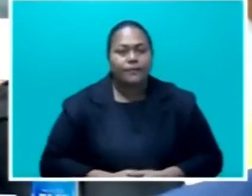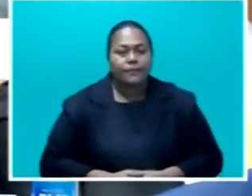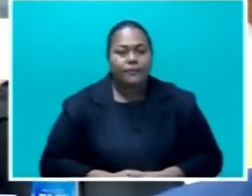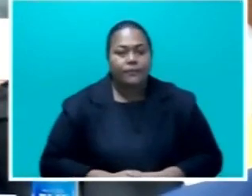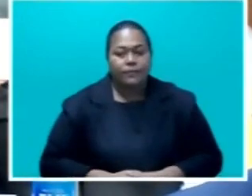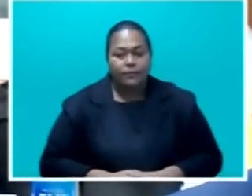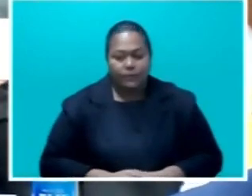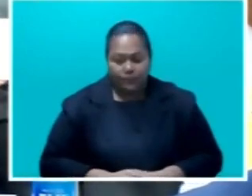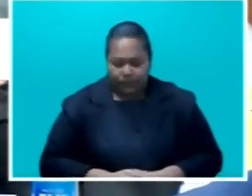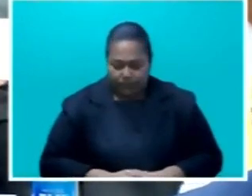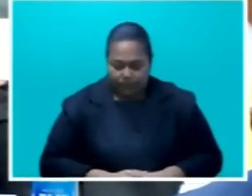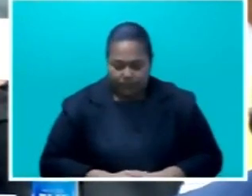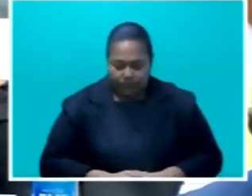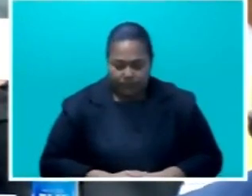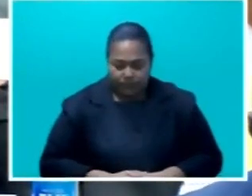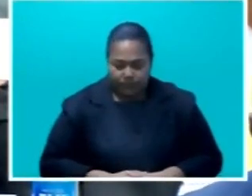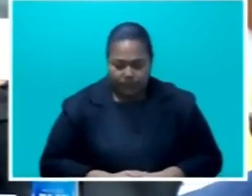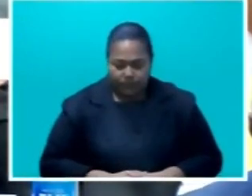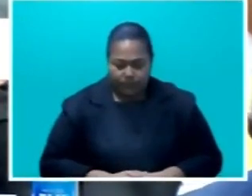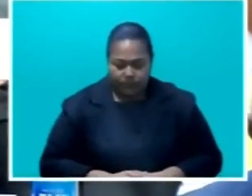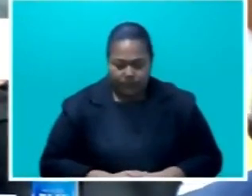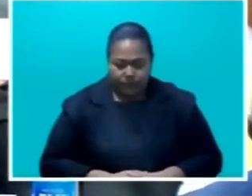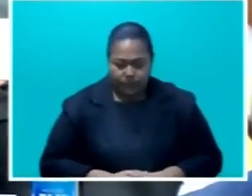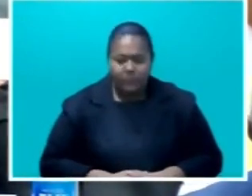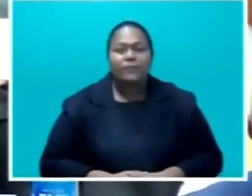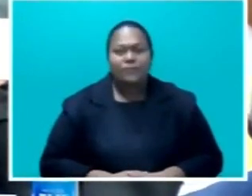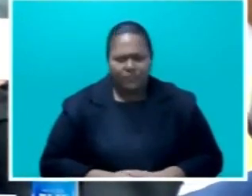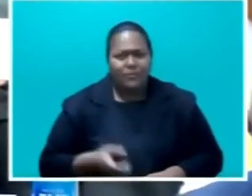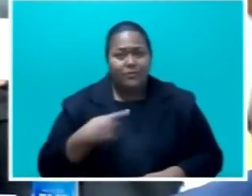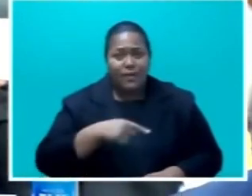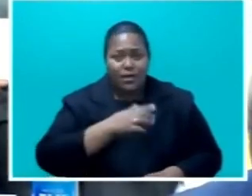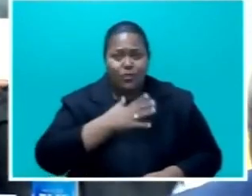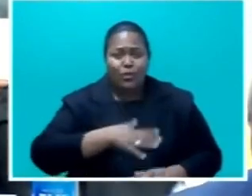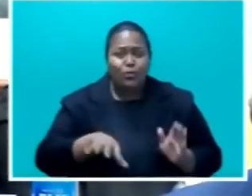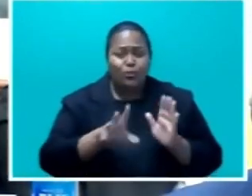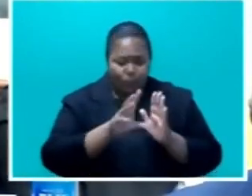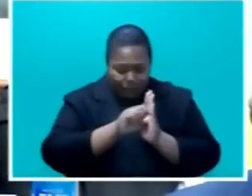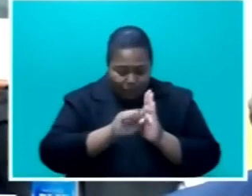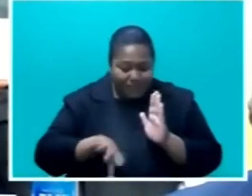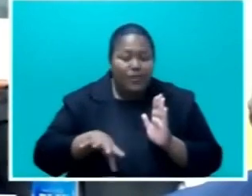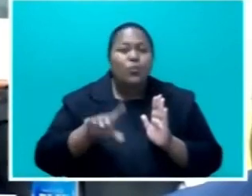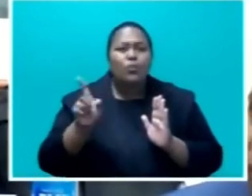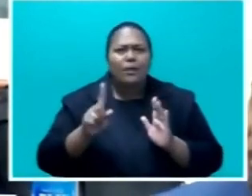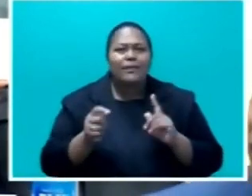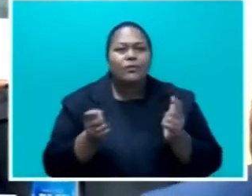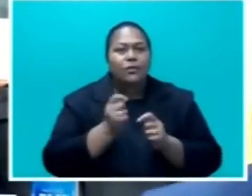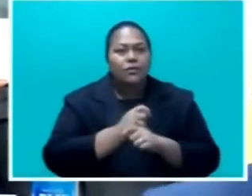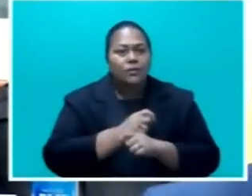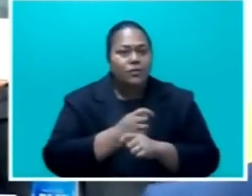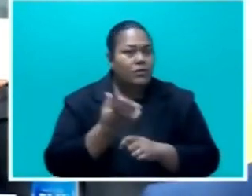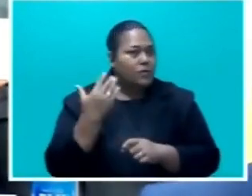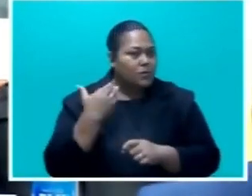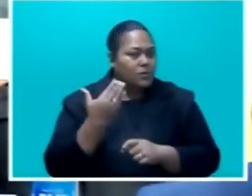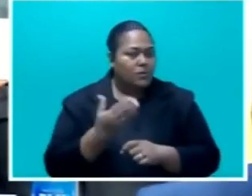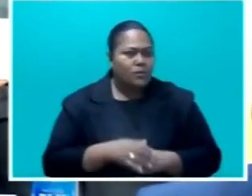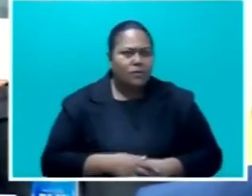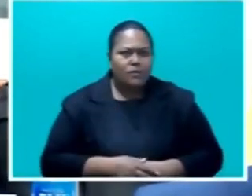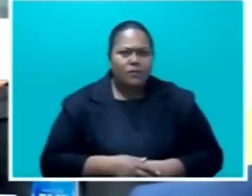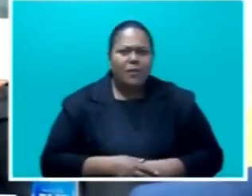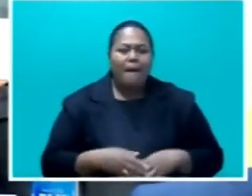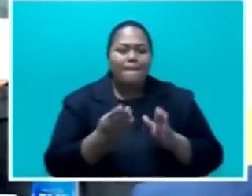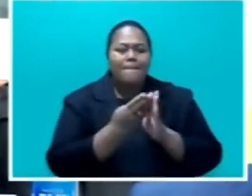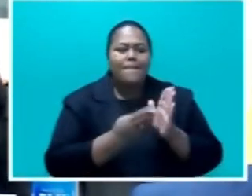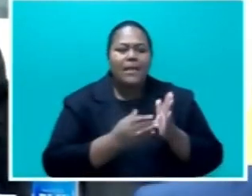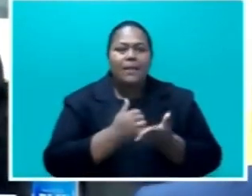say effectively it is repealing the changes enforced through what was notoriously known as Bill number